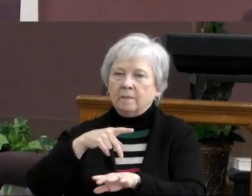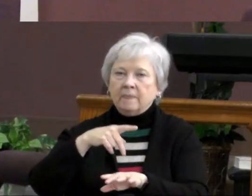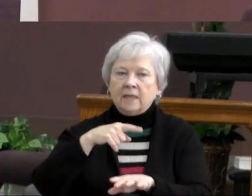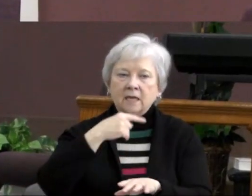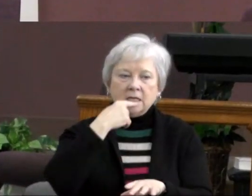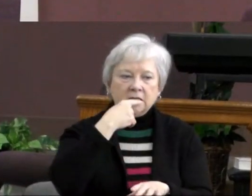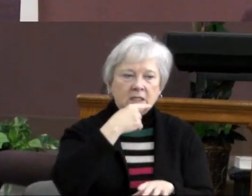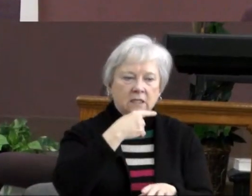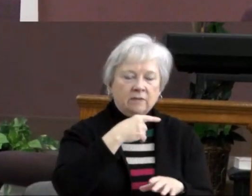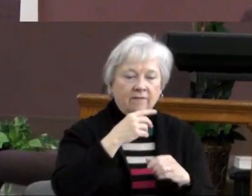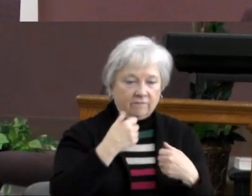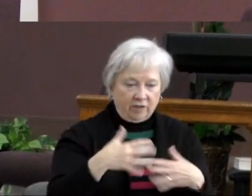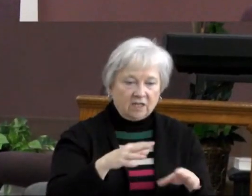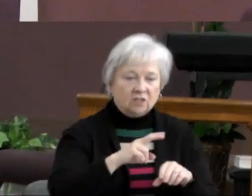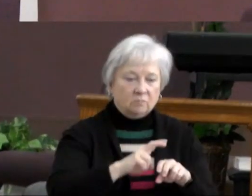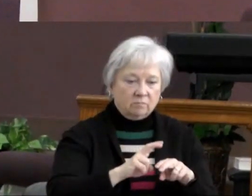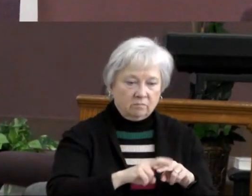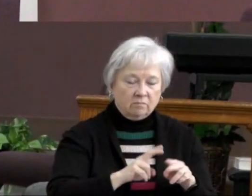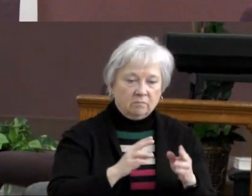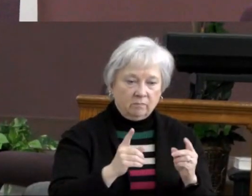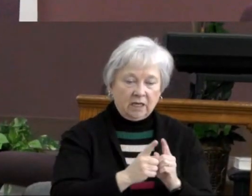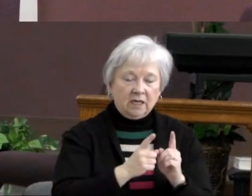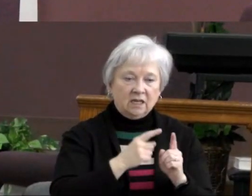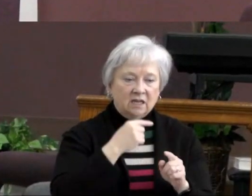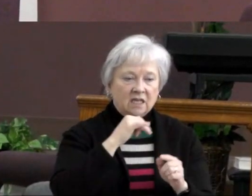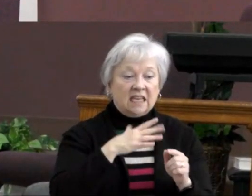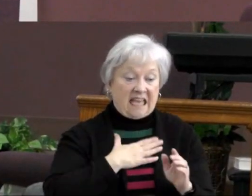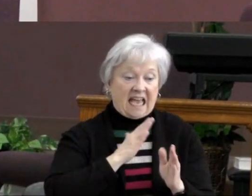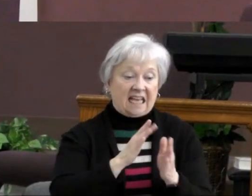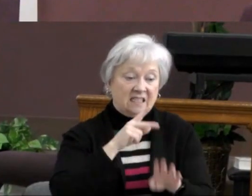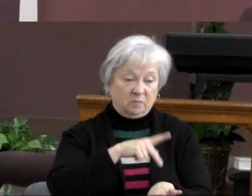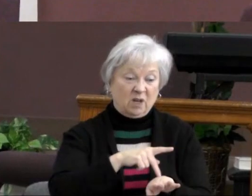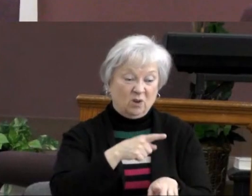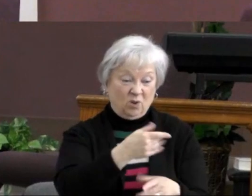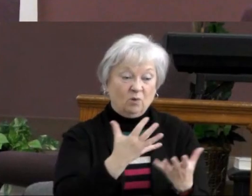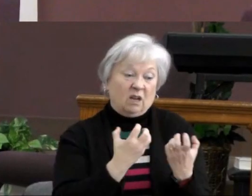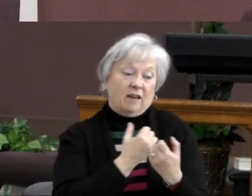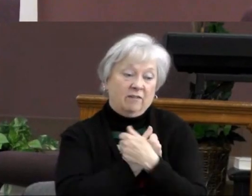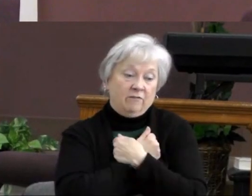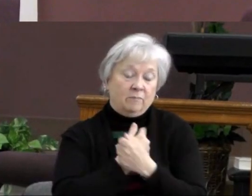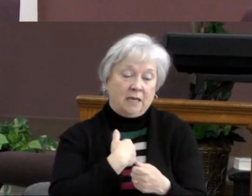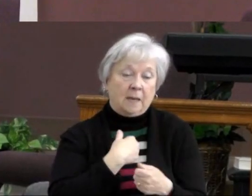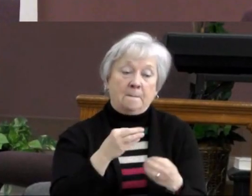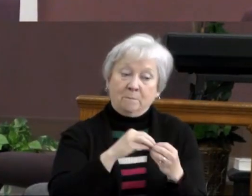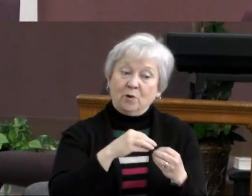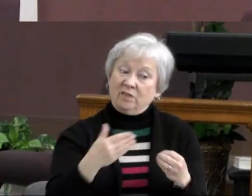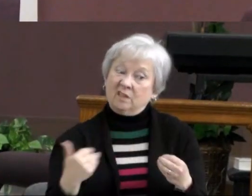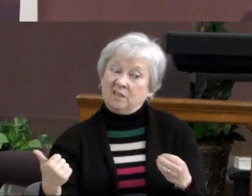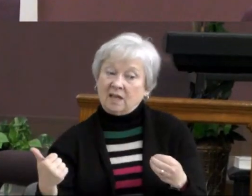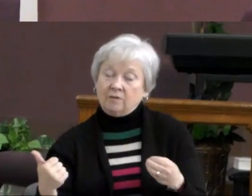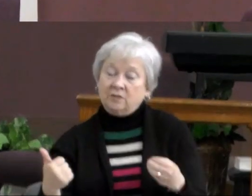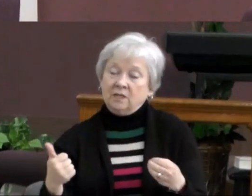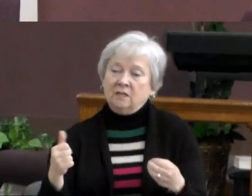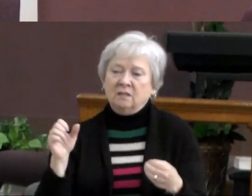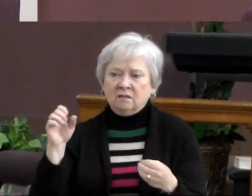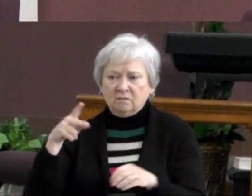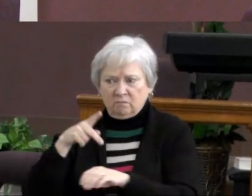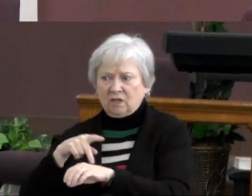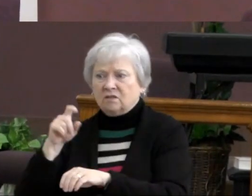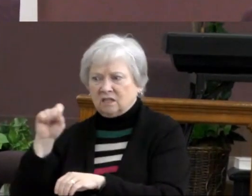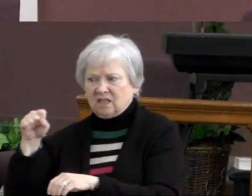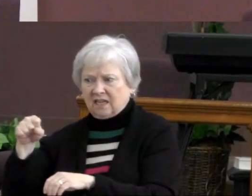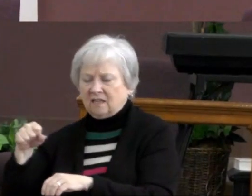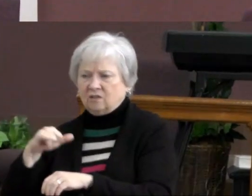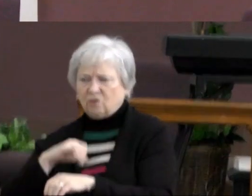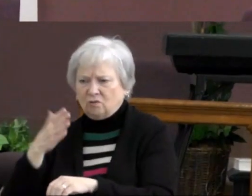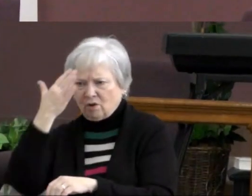John, do you truly love me more than these?" "Yes, Lord," he said, "you know that I love you." Jesus said, "Feed my